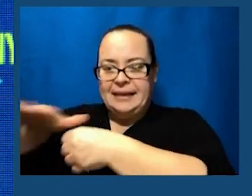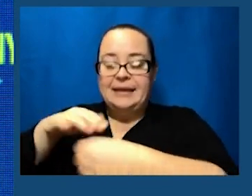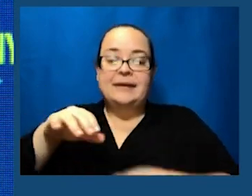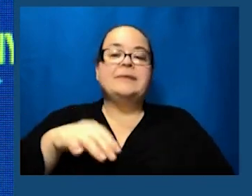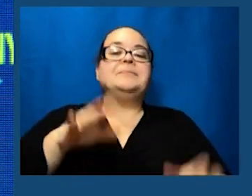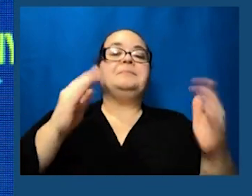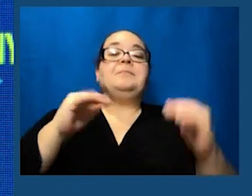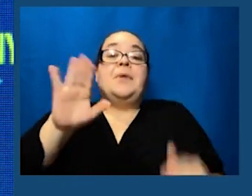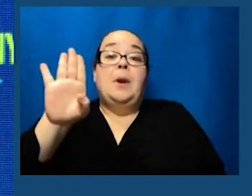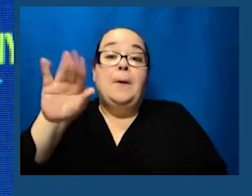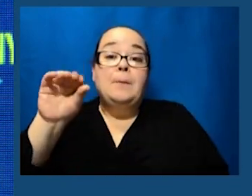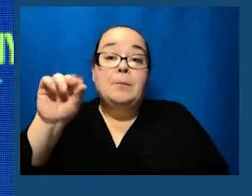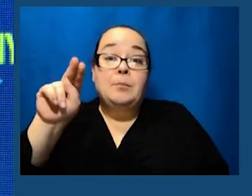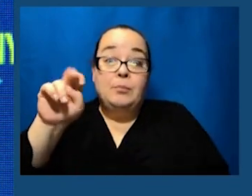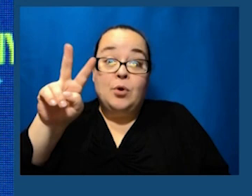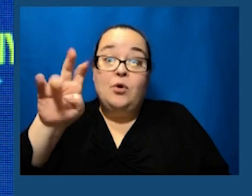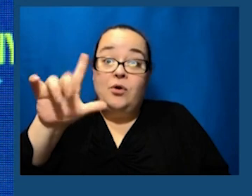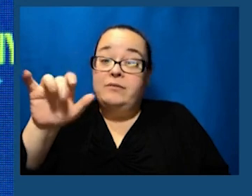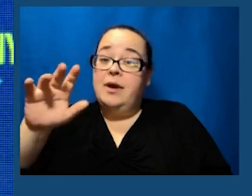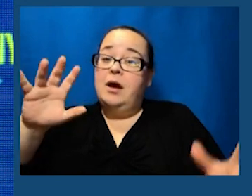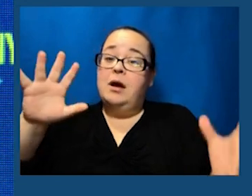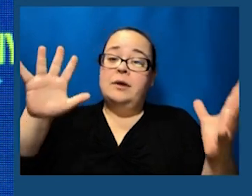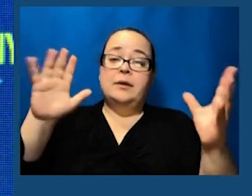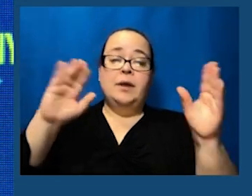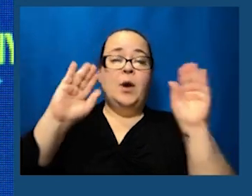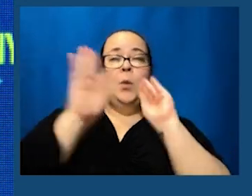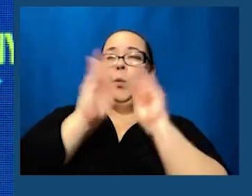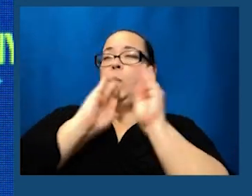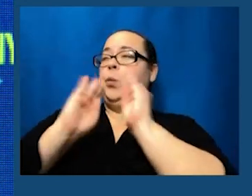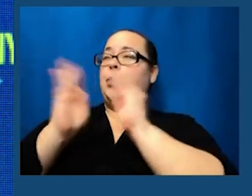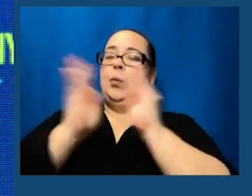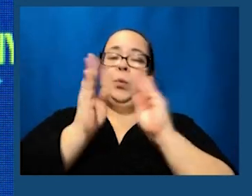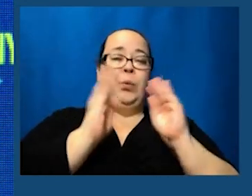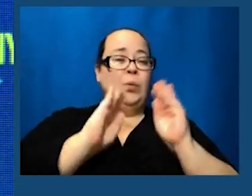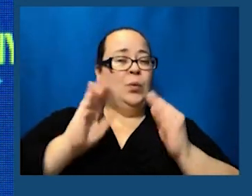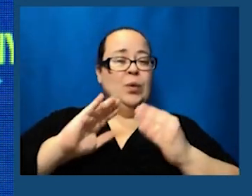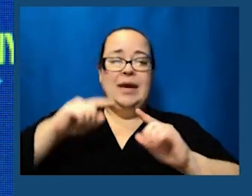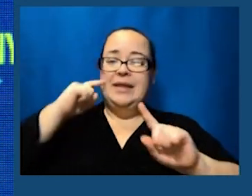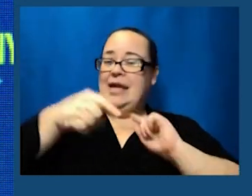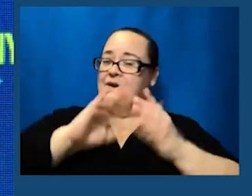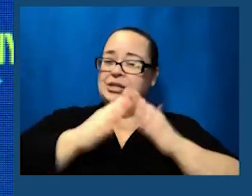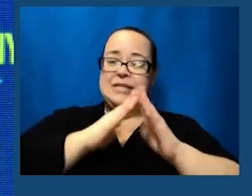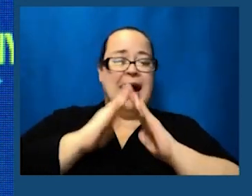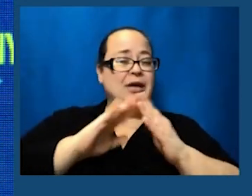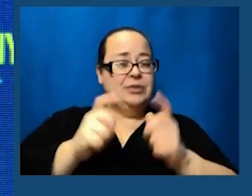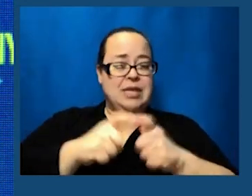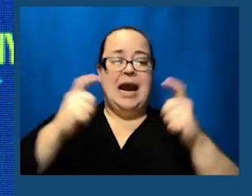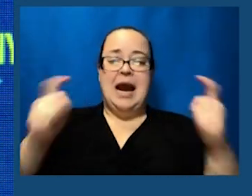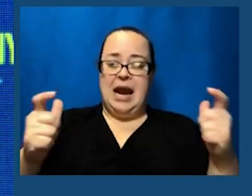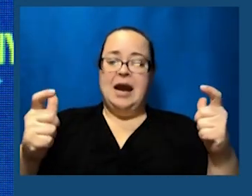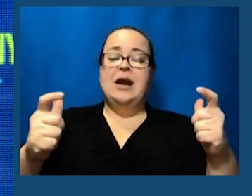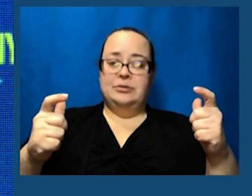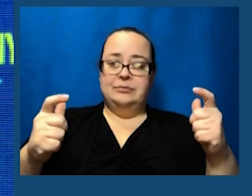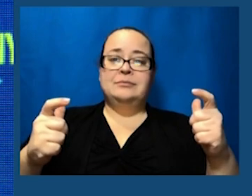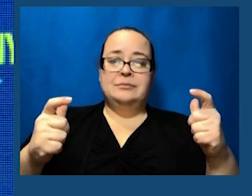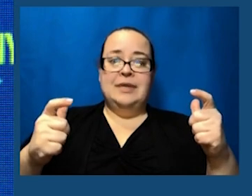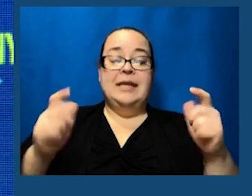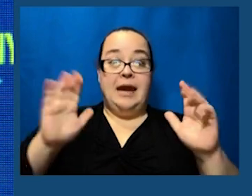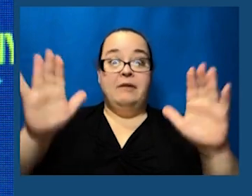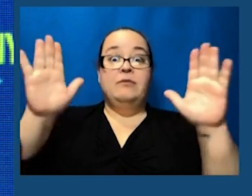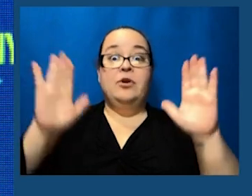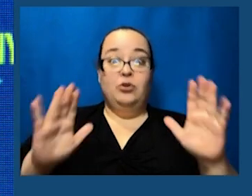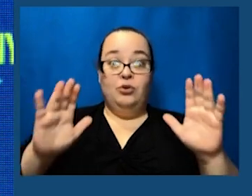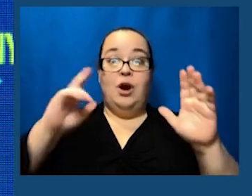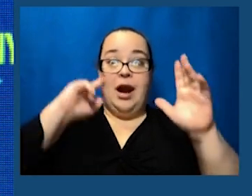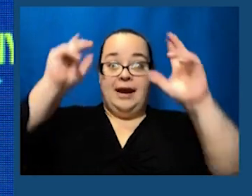its downtown dramatically, increase walkability, expand farms in the area. They have a great, great vision as well. So I do want to